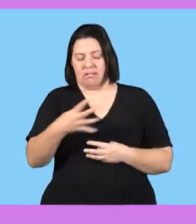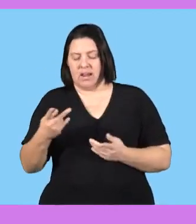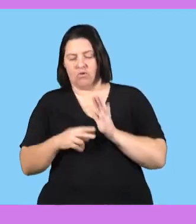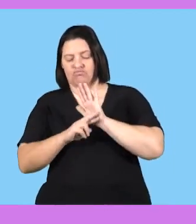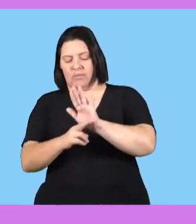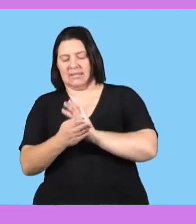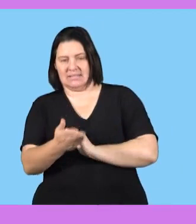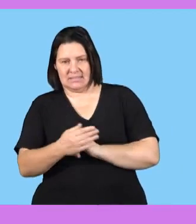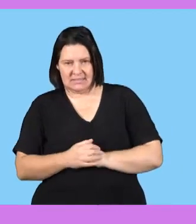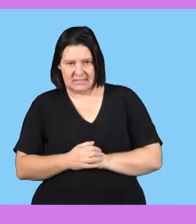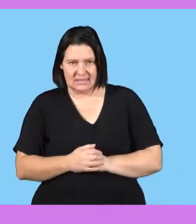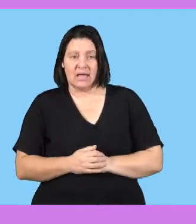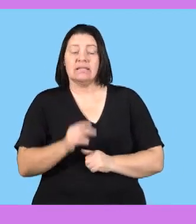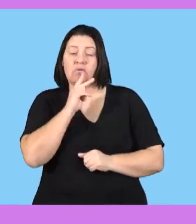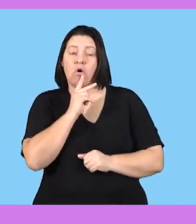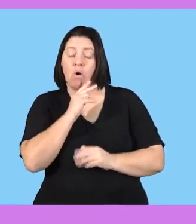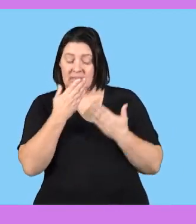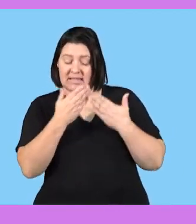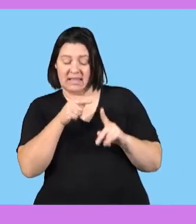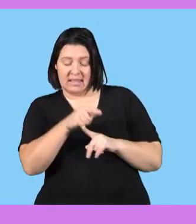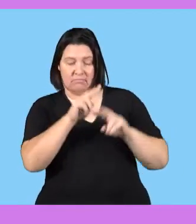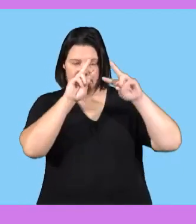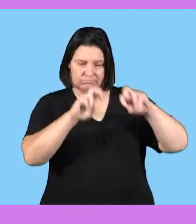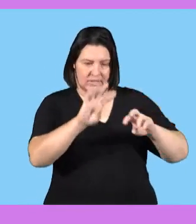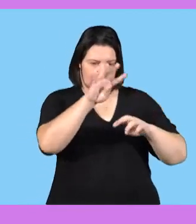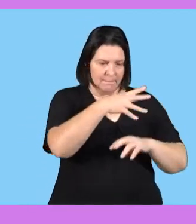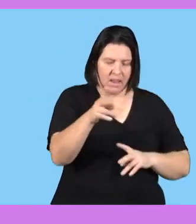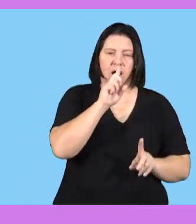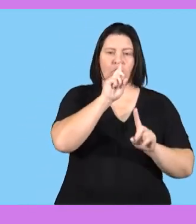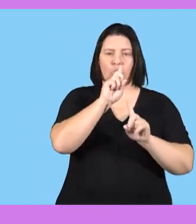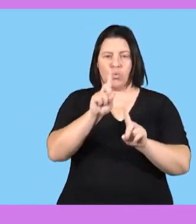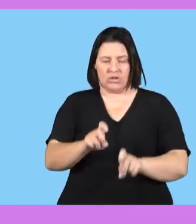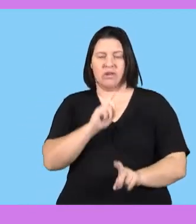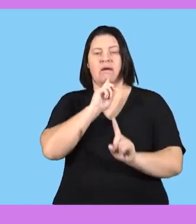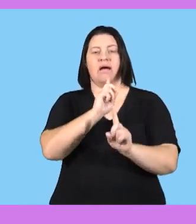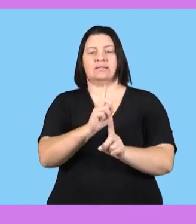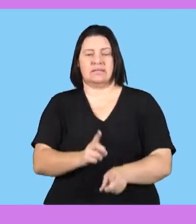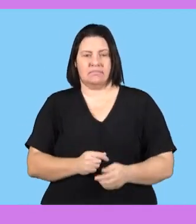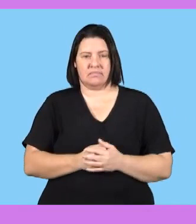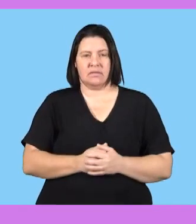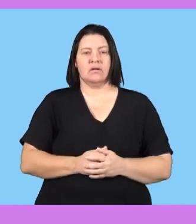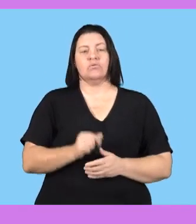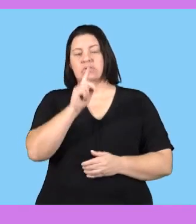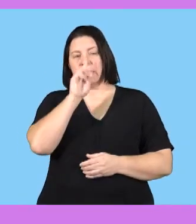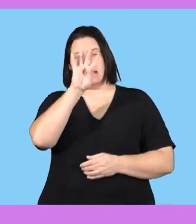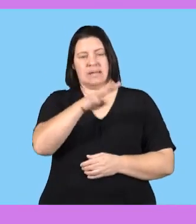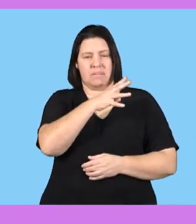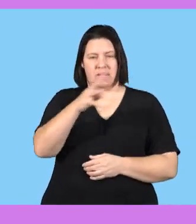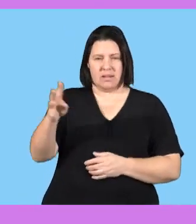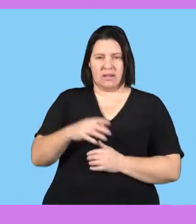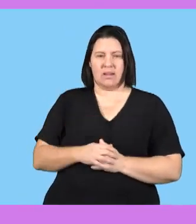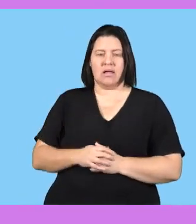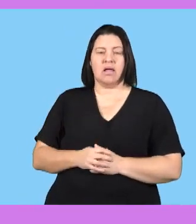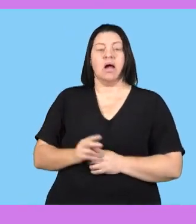below. Study the table and answer the following questions. Okay, let us have a look at the